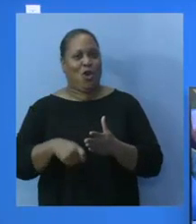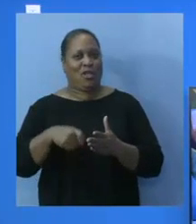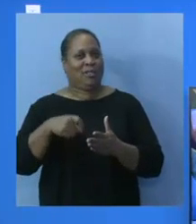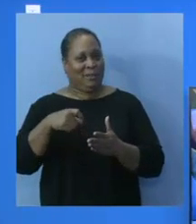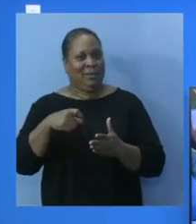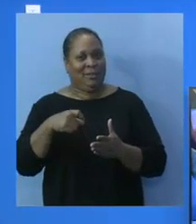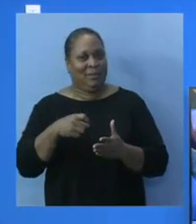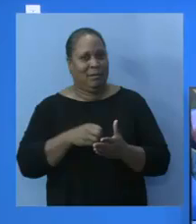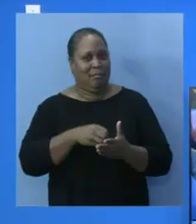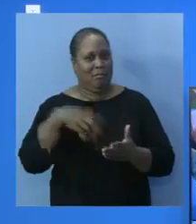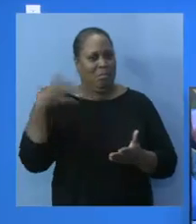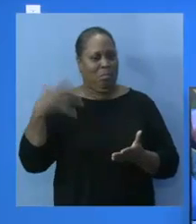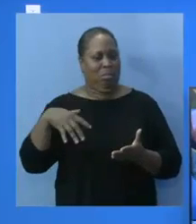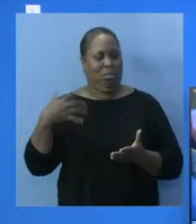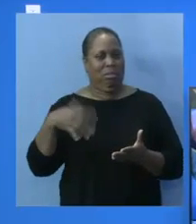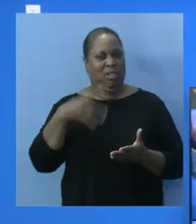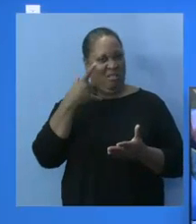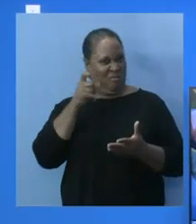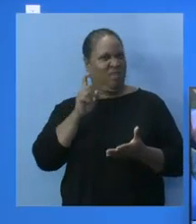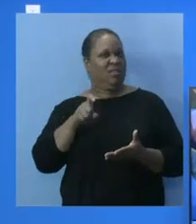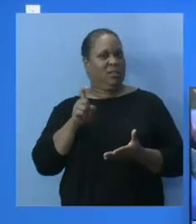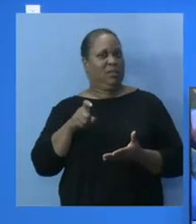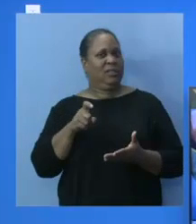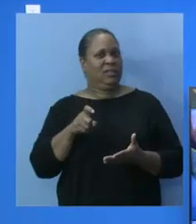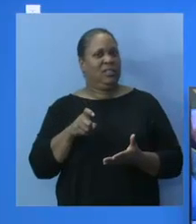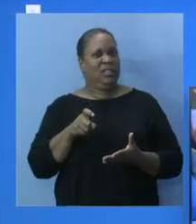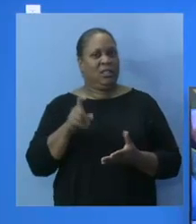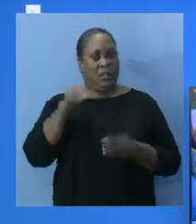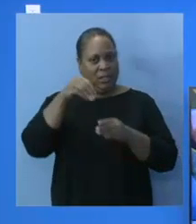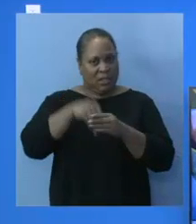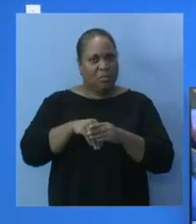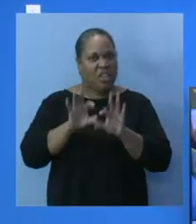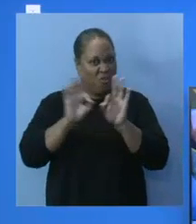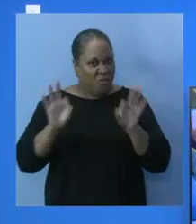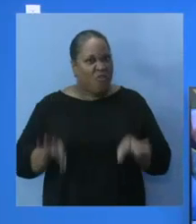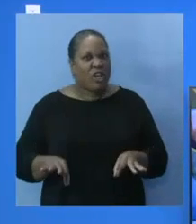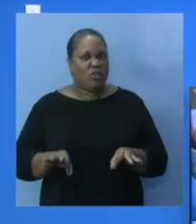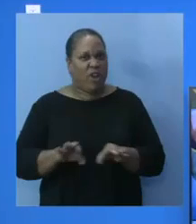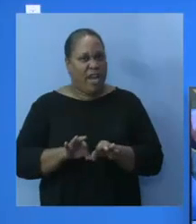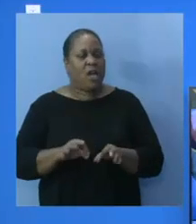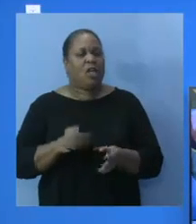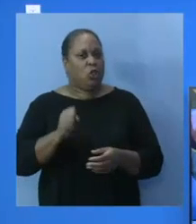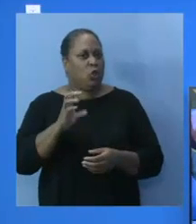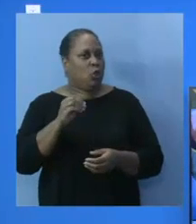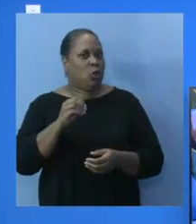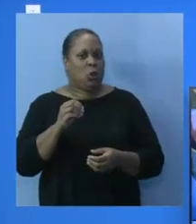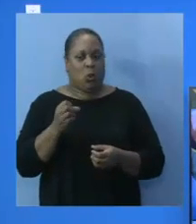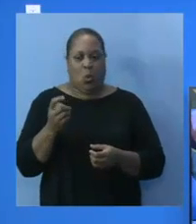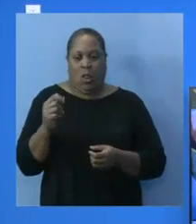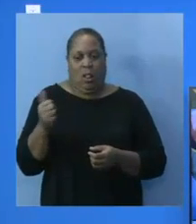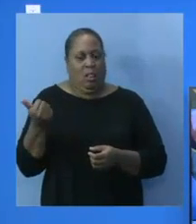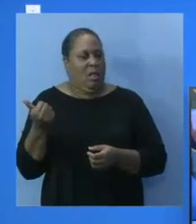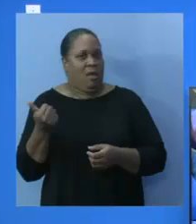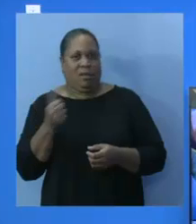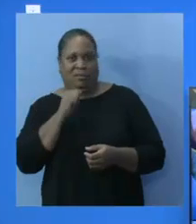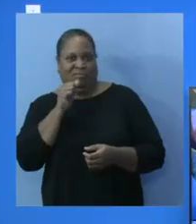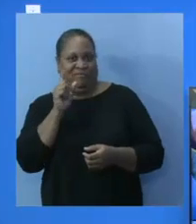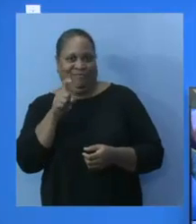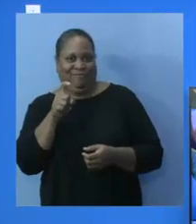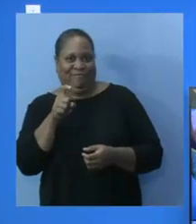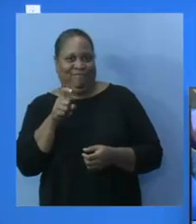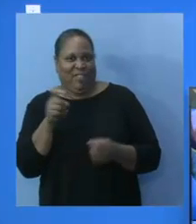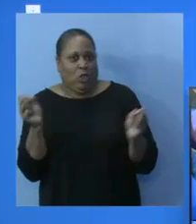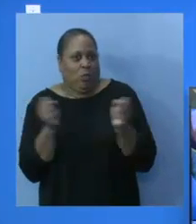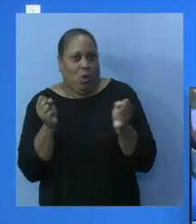the need for it to be refrigerated, right. So some of the other ones don't require that same degree of